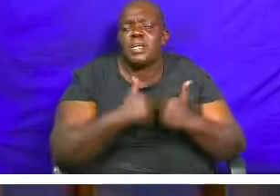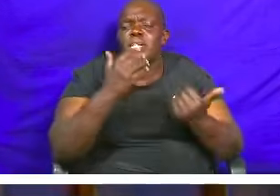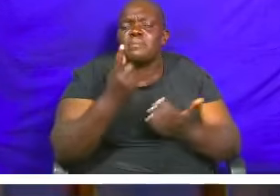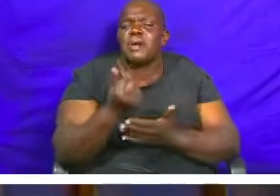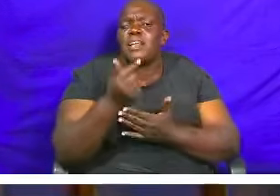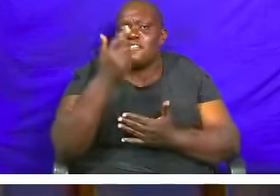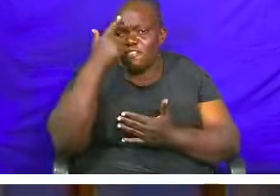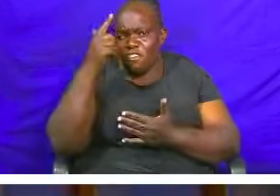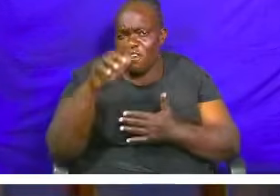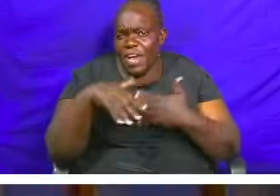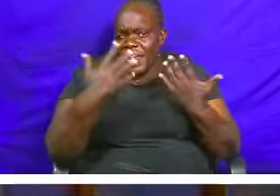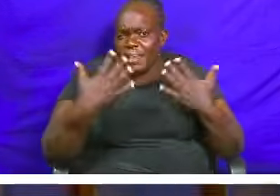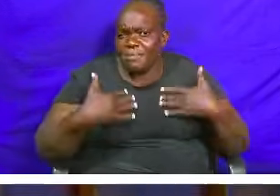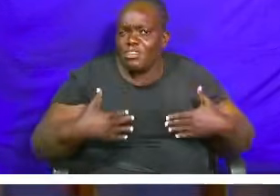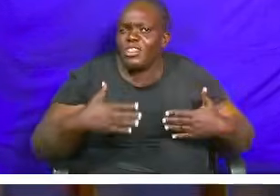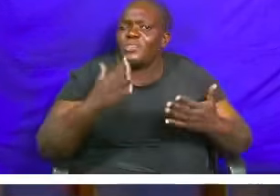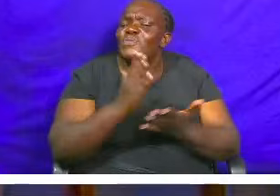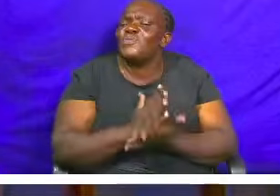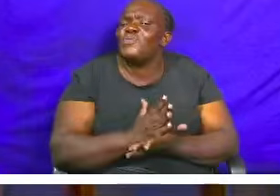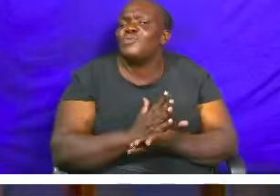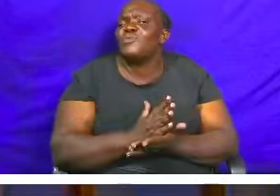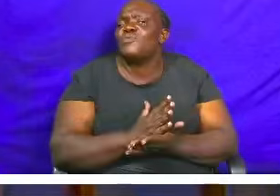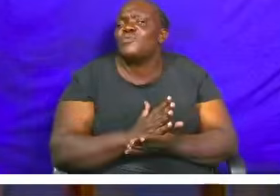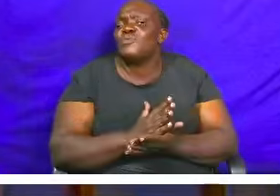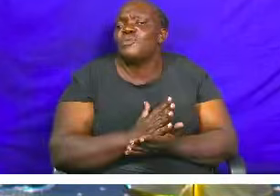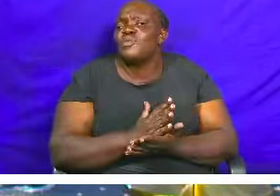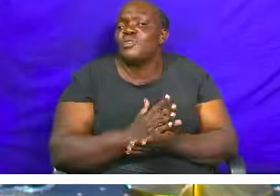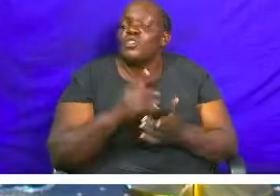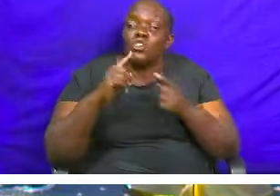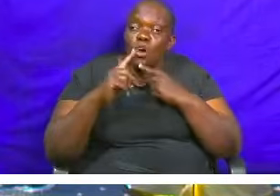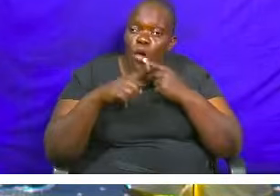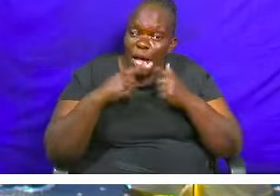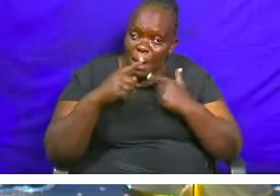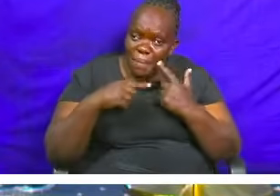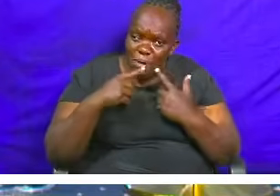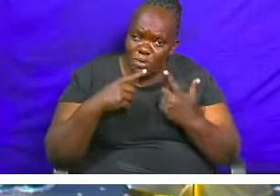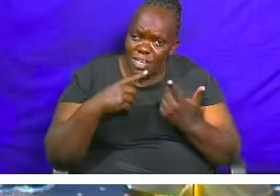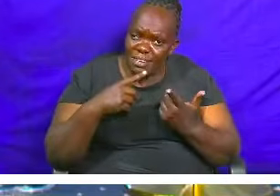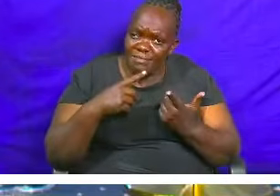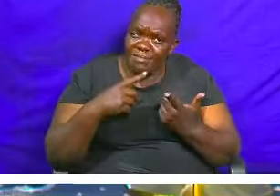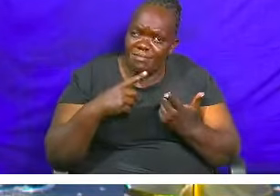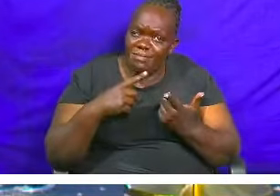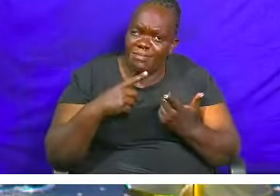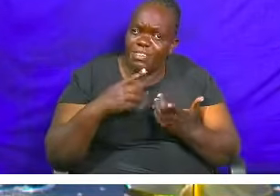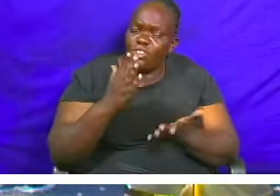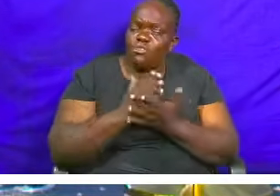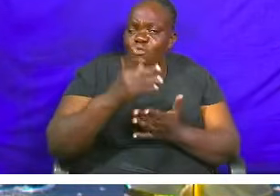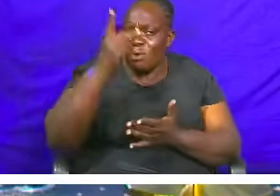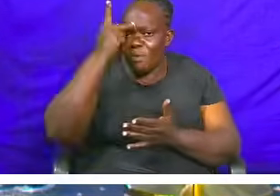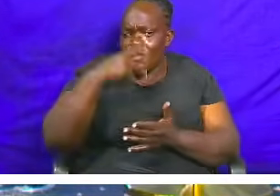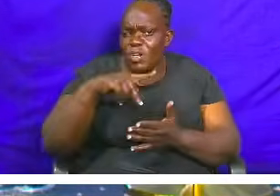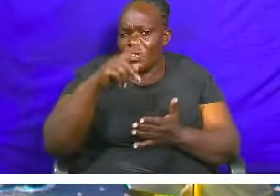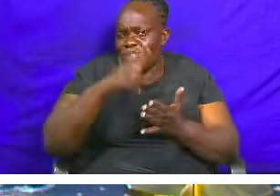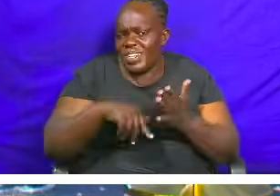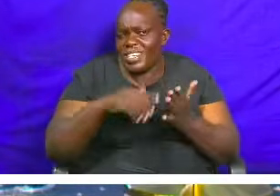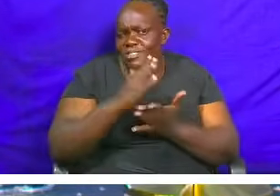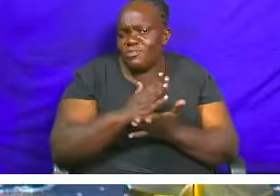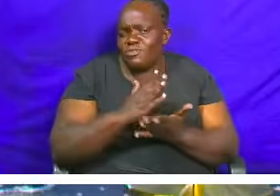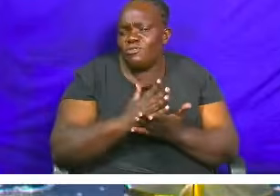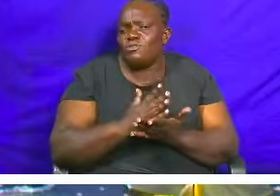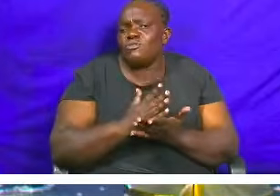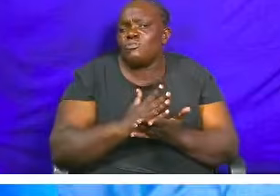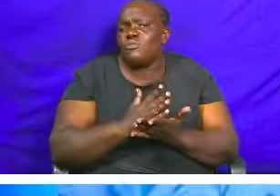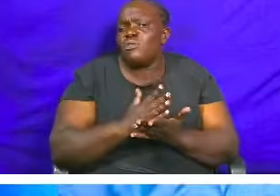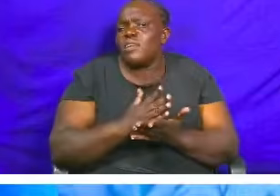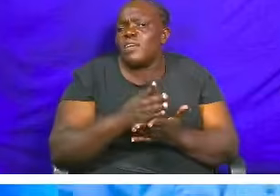to really talk about the politics and what have you, I think that's really misguided. But